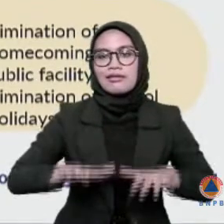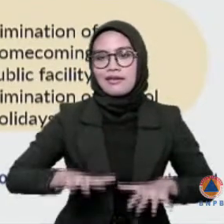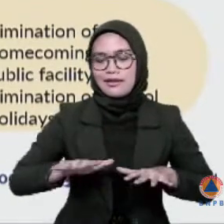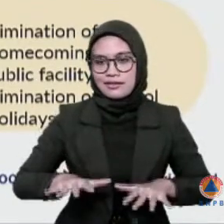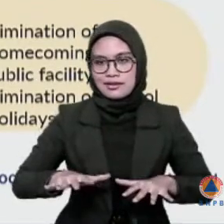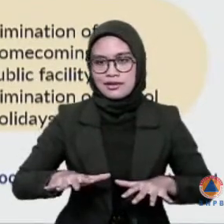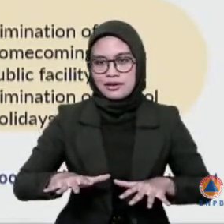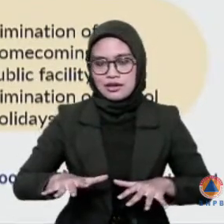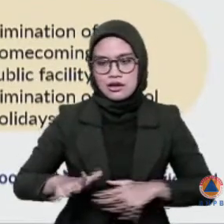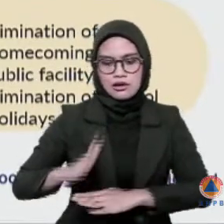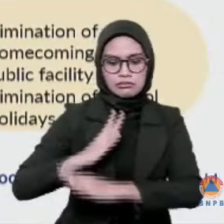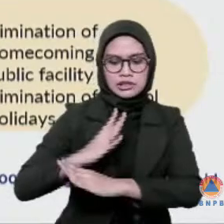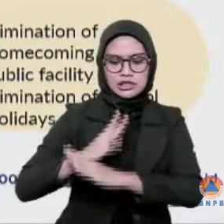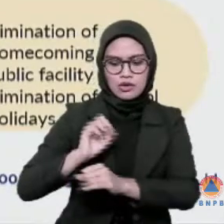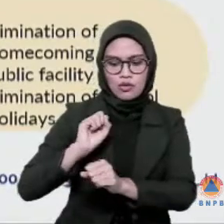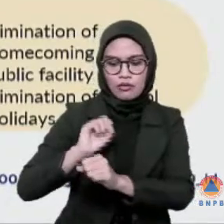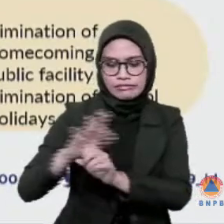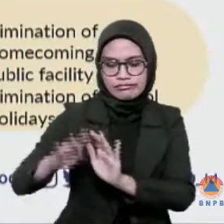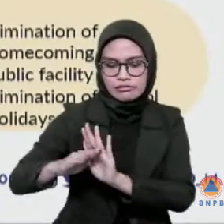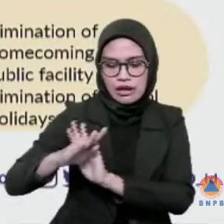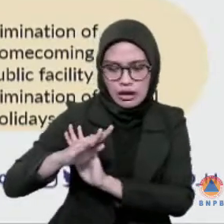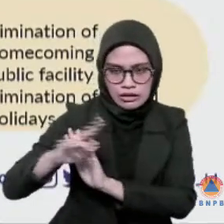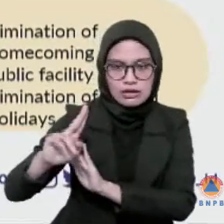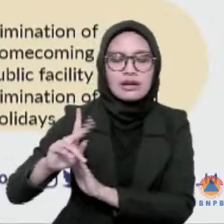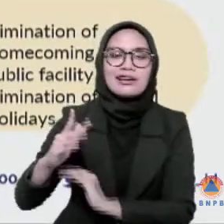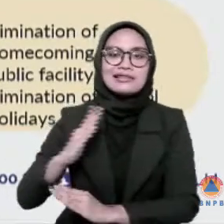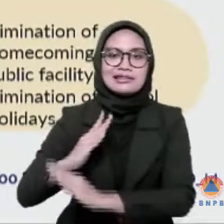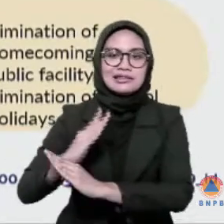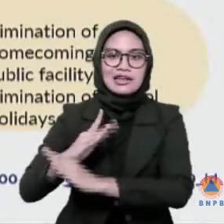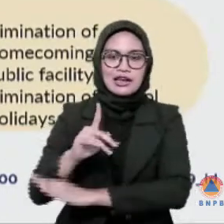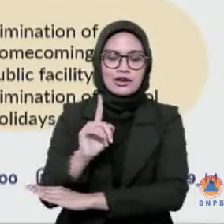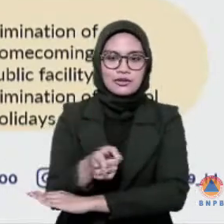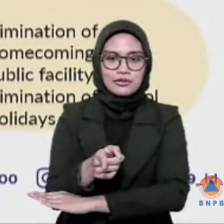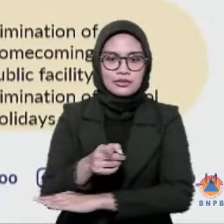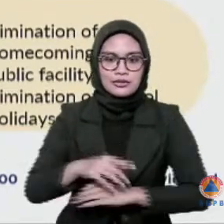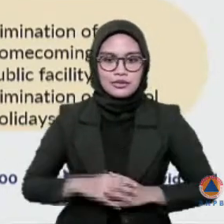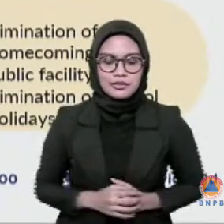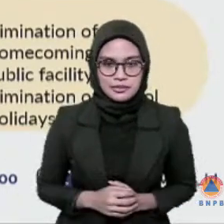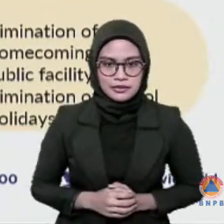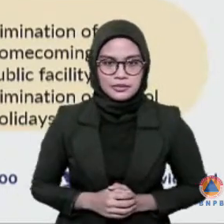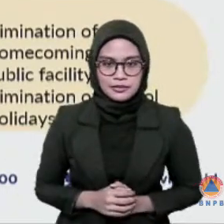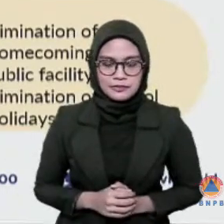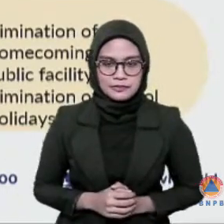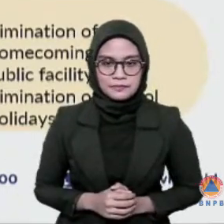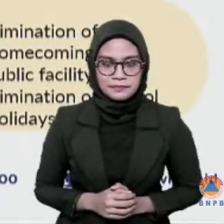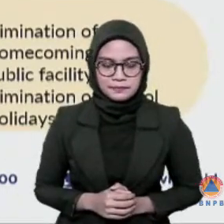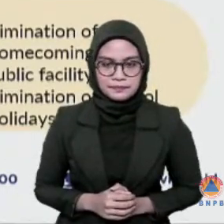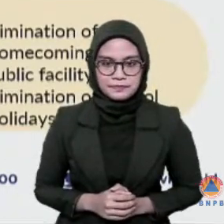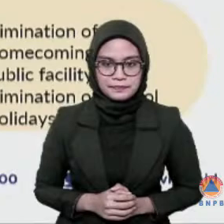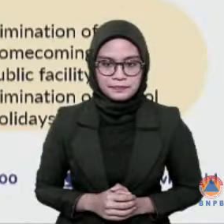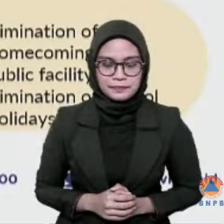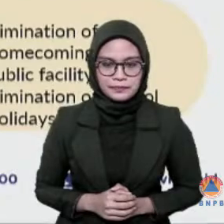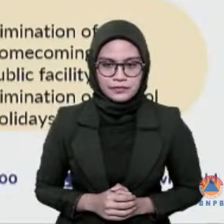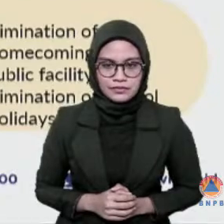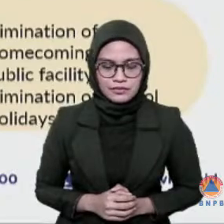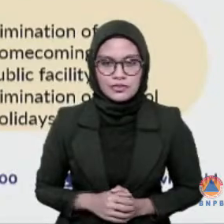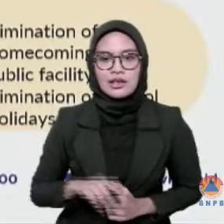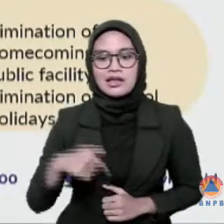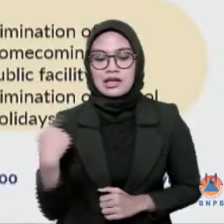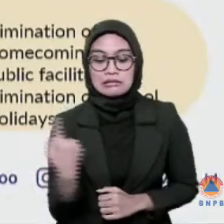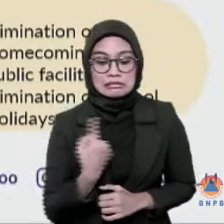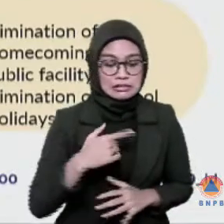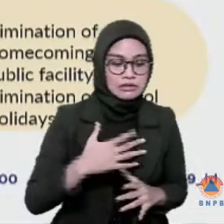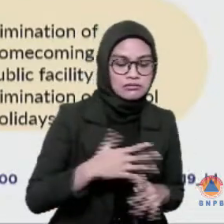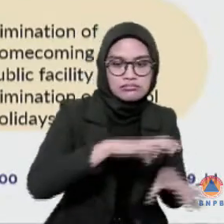the national cases and suppress the upward trends in cases that have begun to occur in several districts